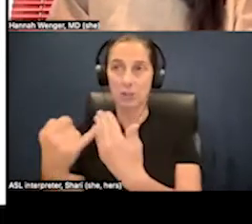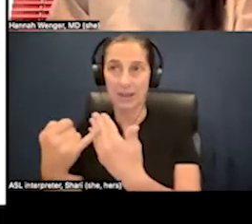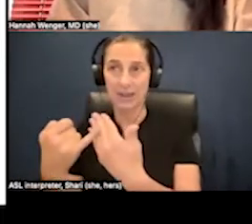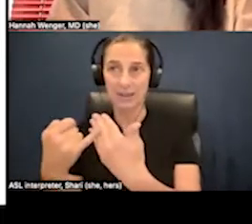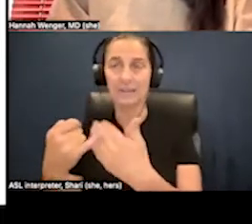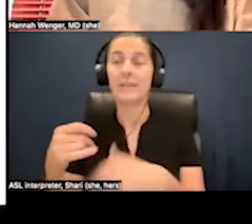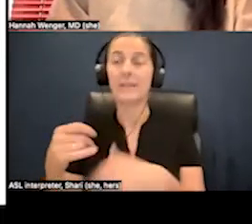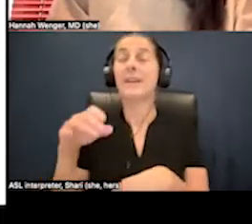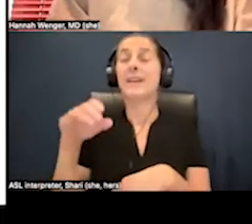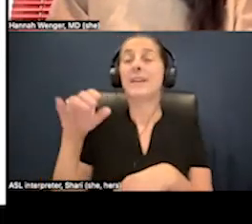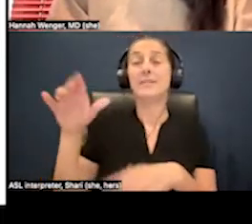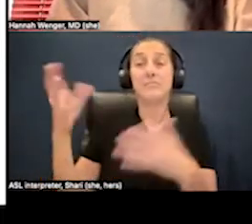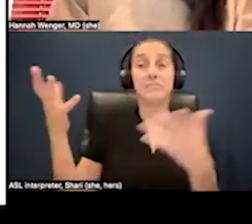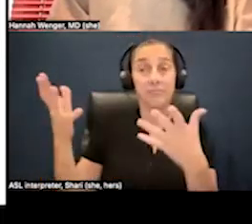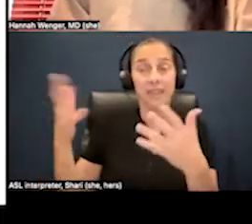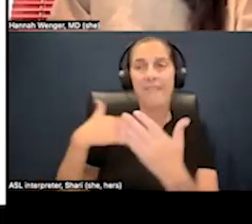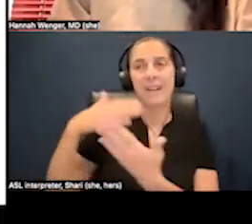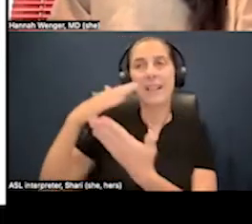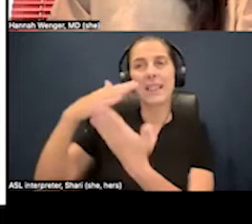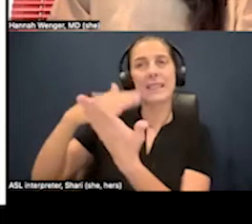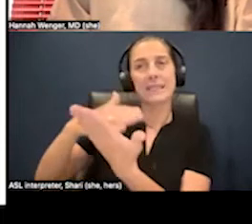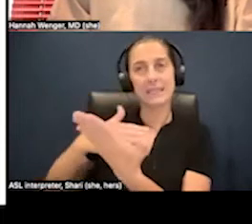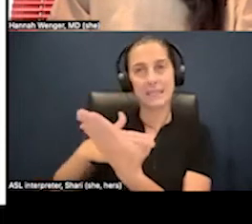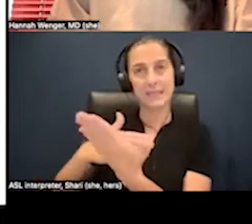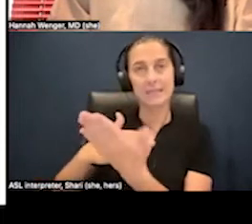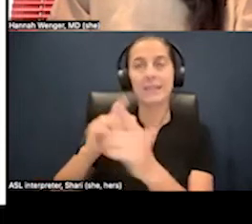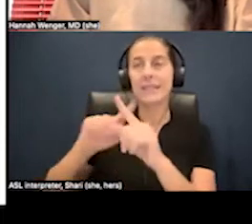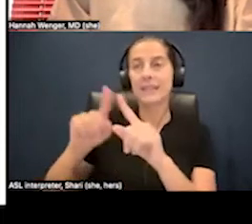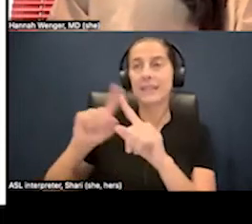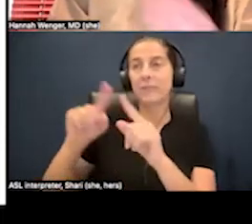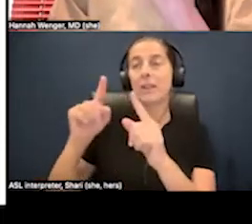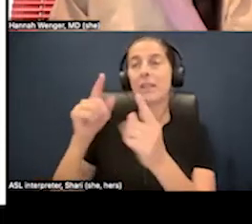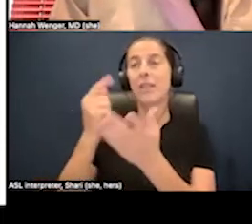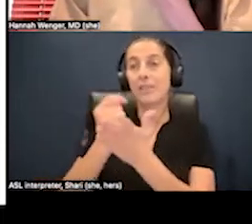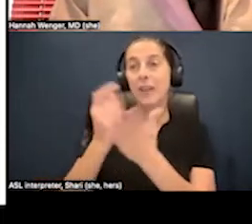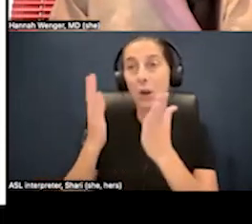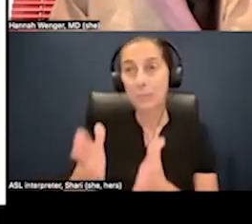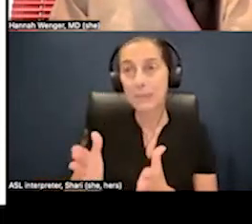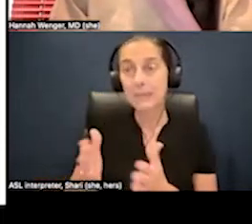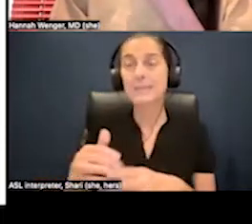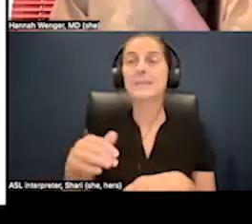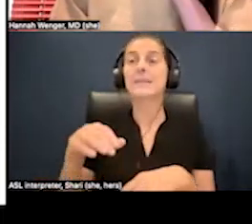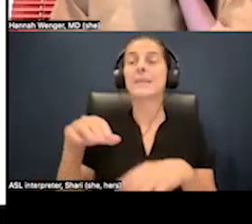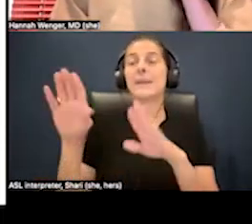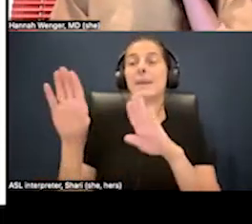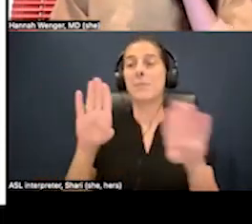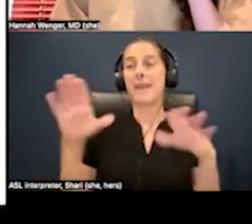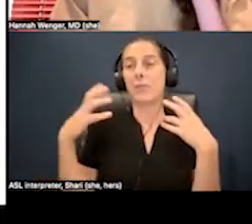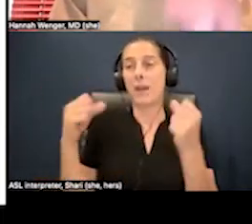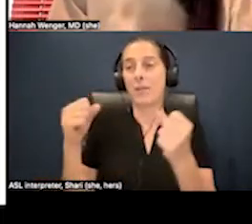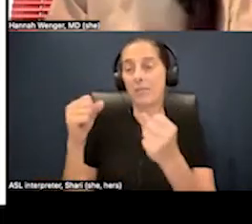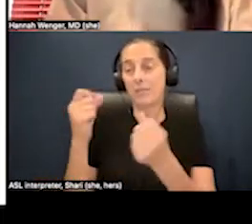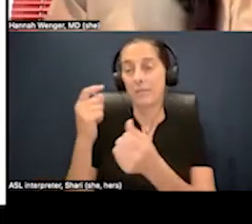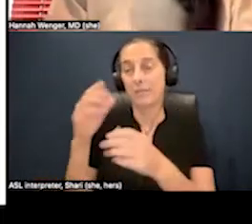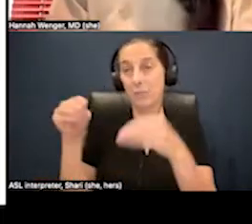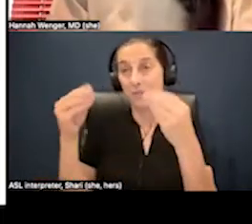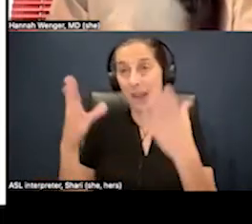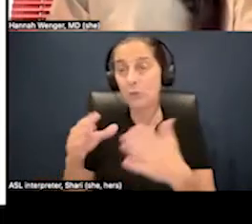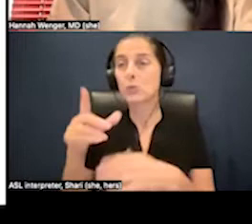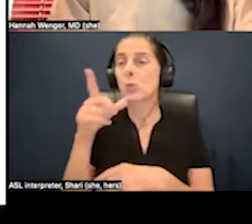a directory of behavioral health providers and therapists in Massachusetts who have committed